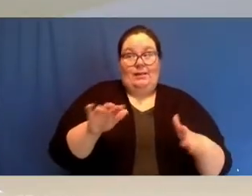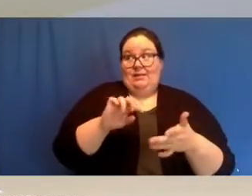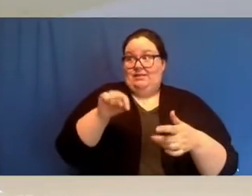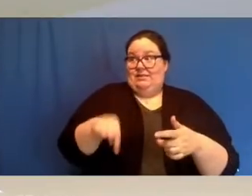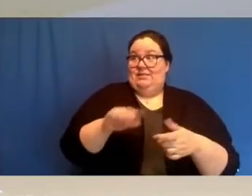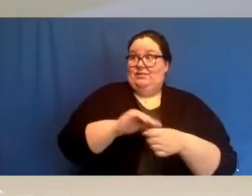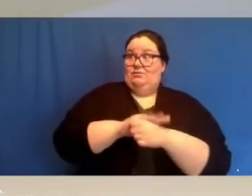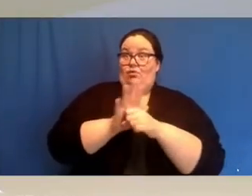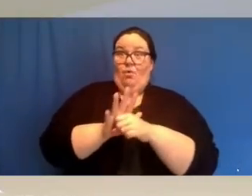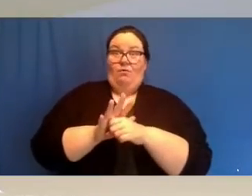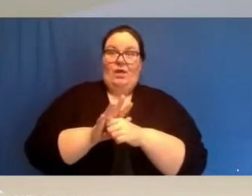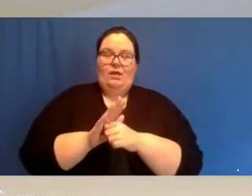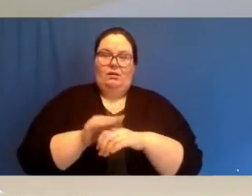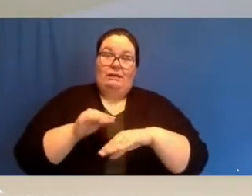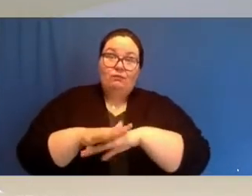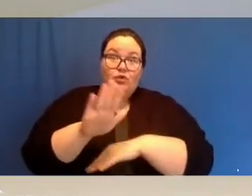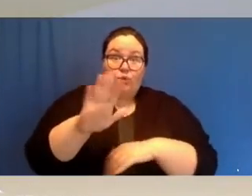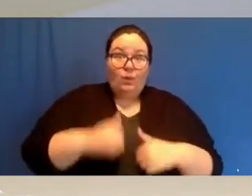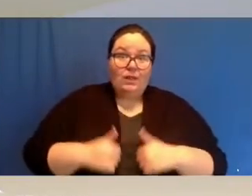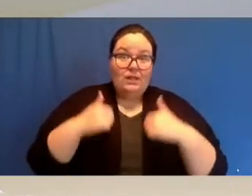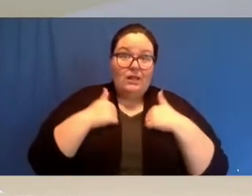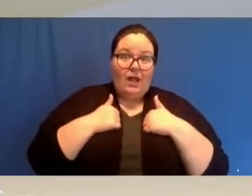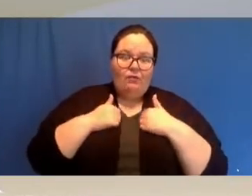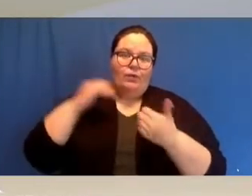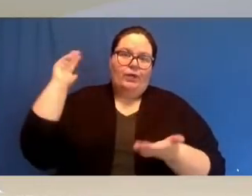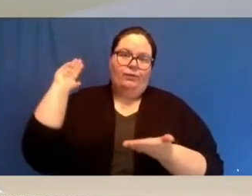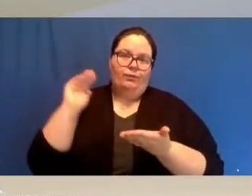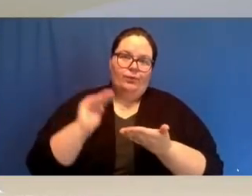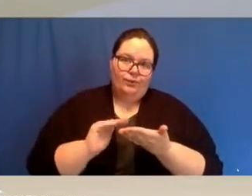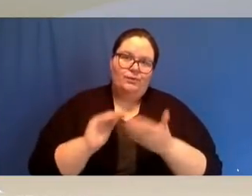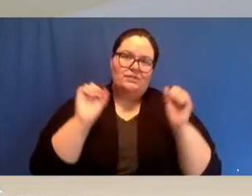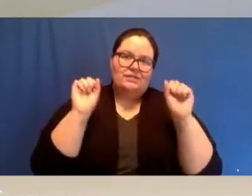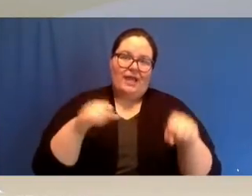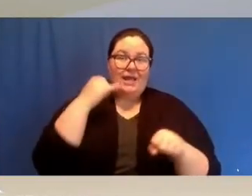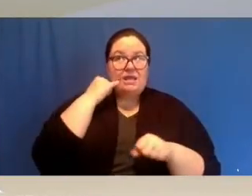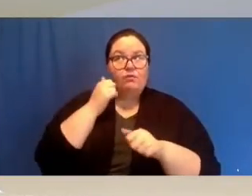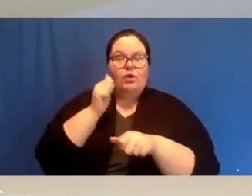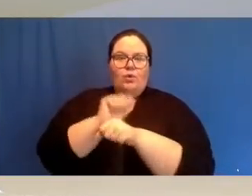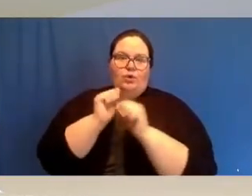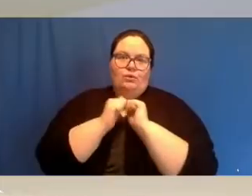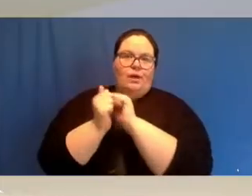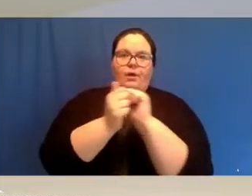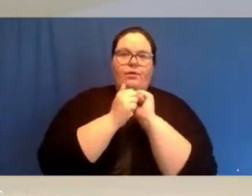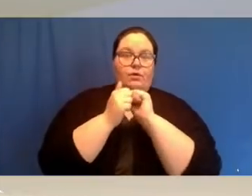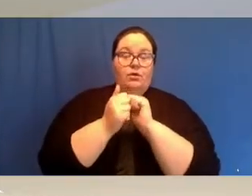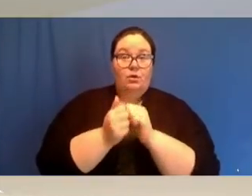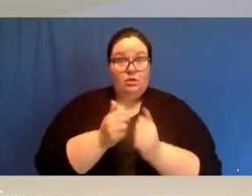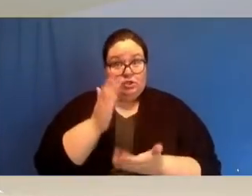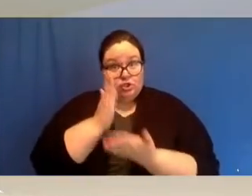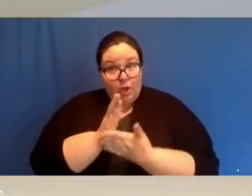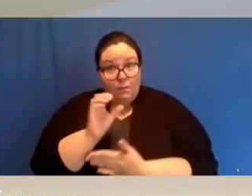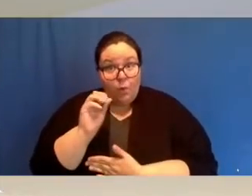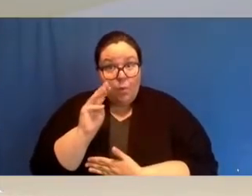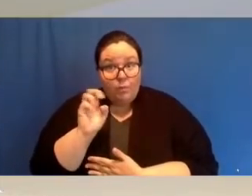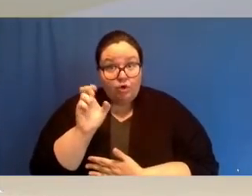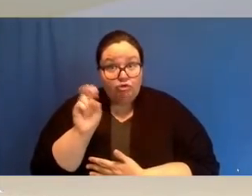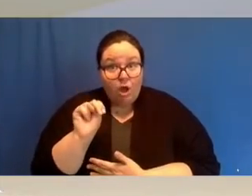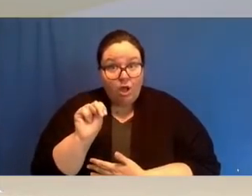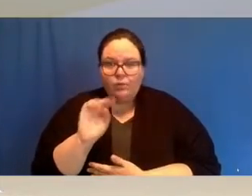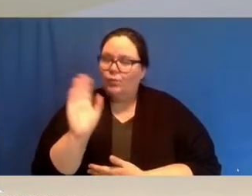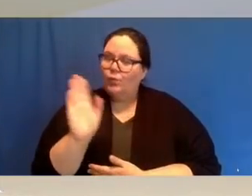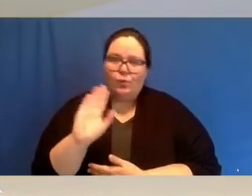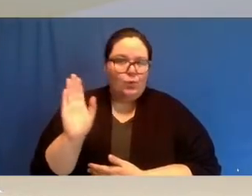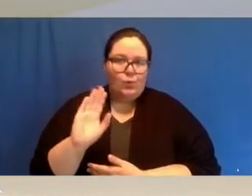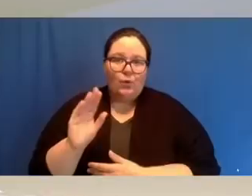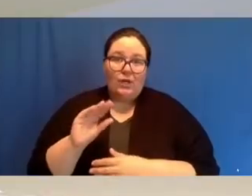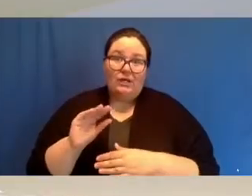on individuals, families, and the province as a whole. We will not be able to stop Omicron or prevent its